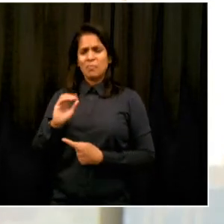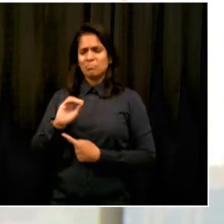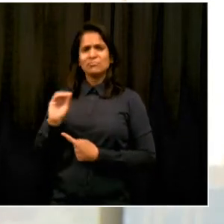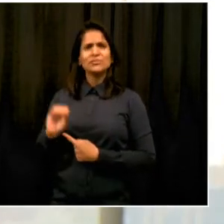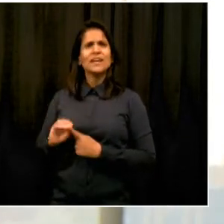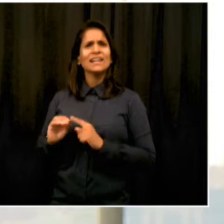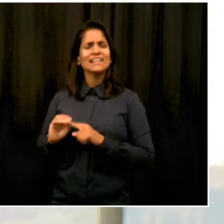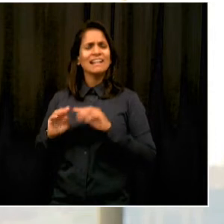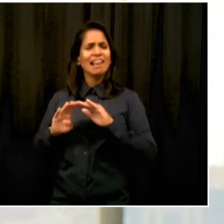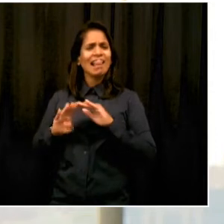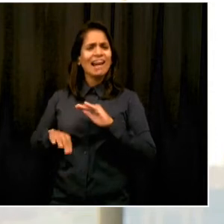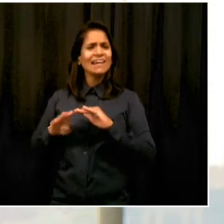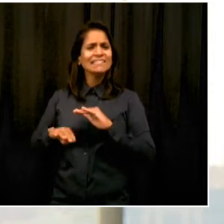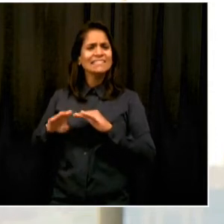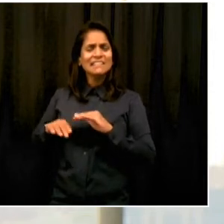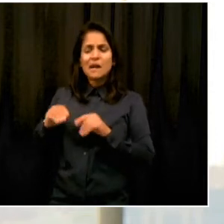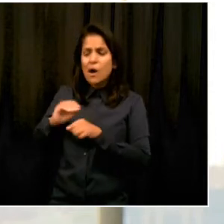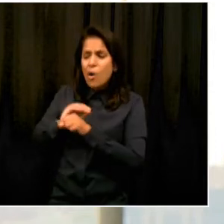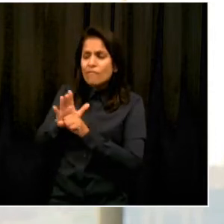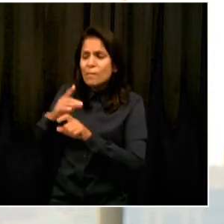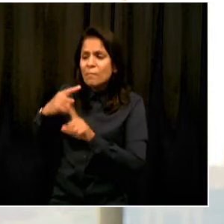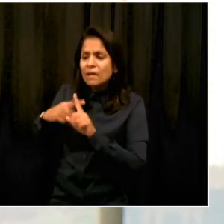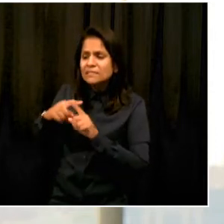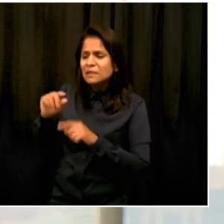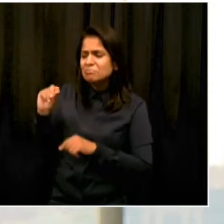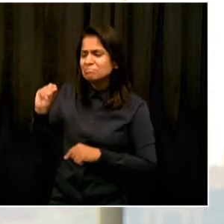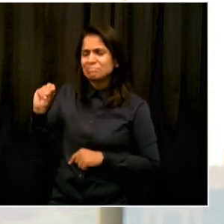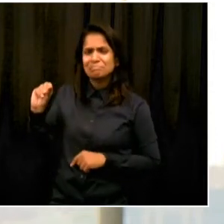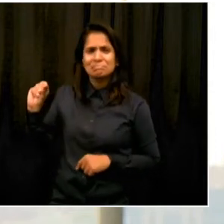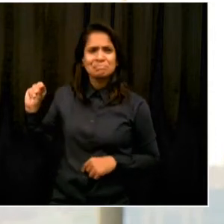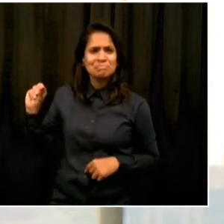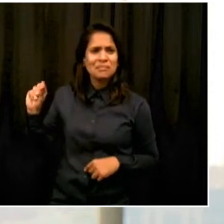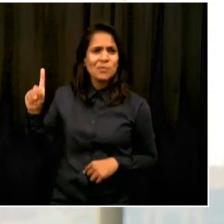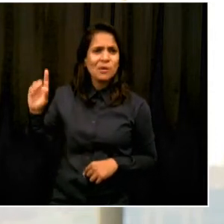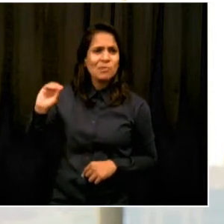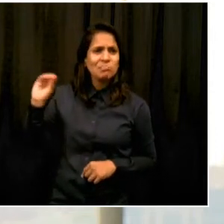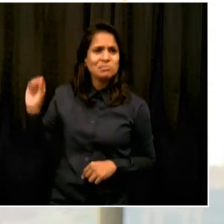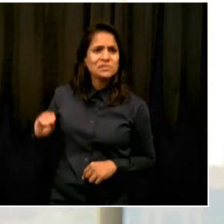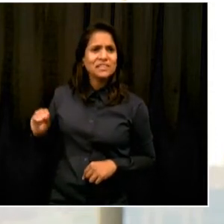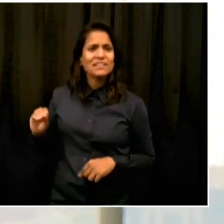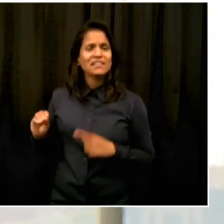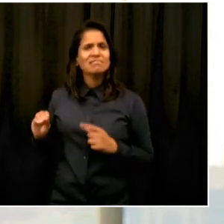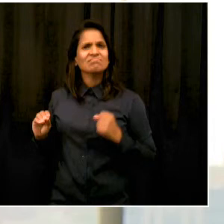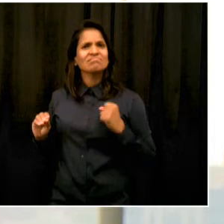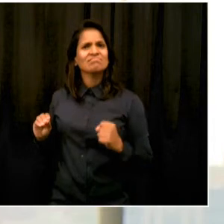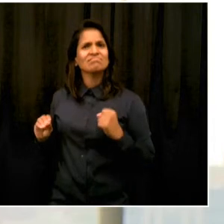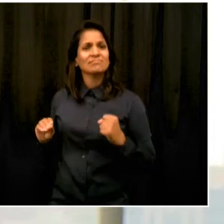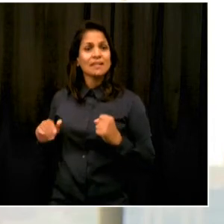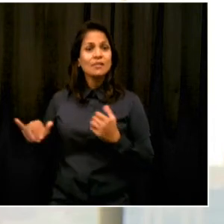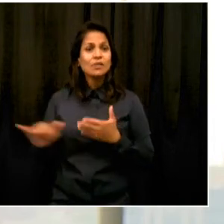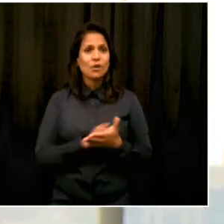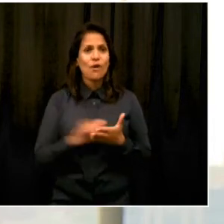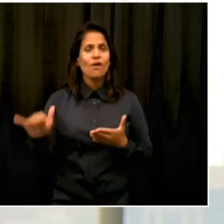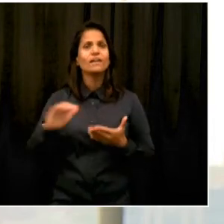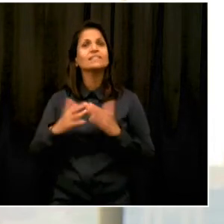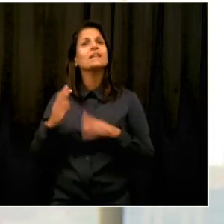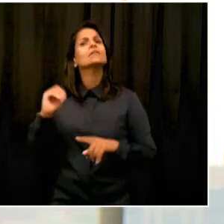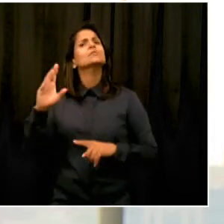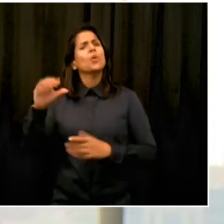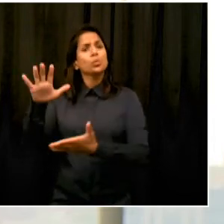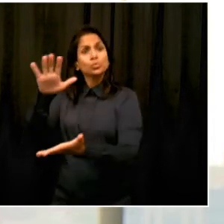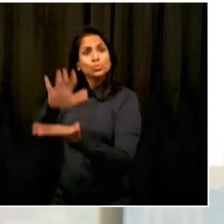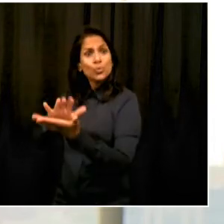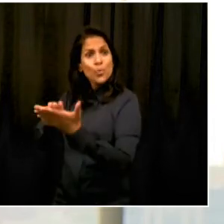day, our economy starting to come back, our schools starting to open,